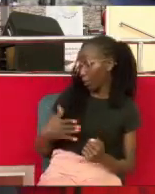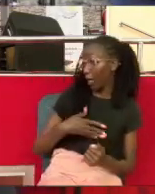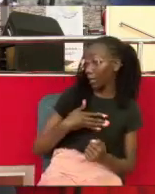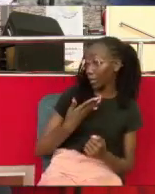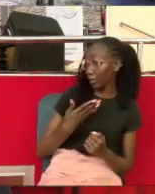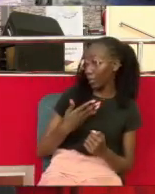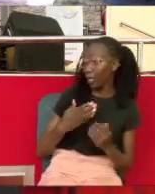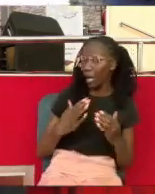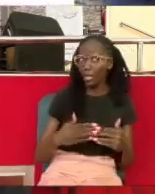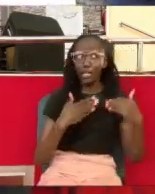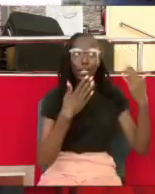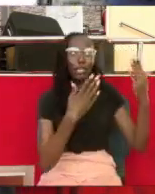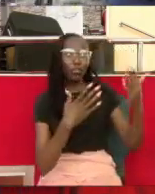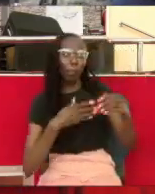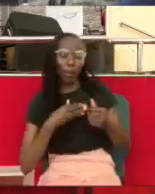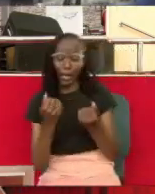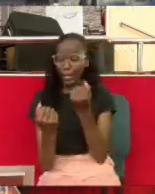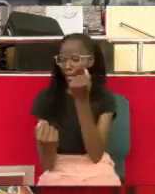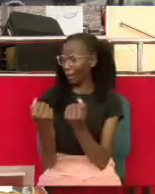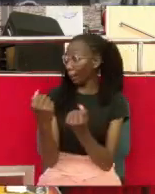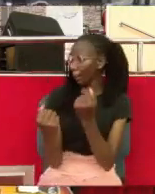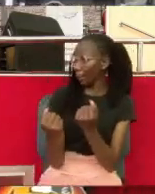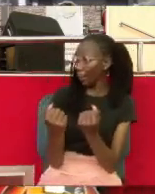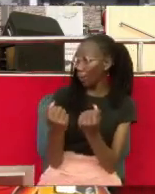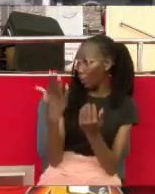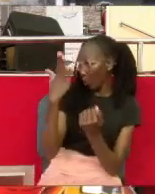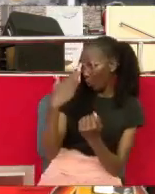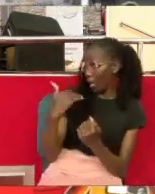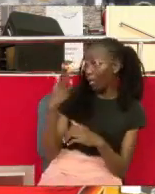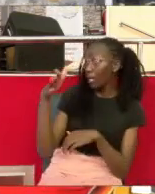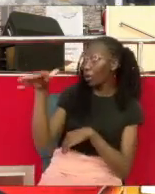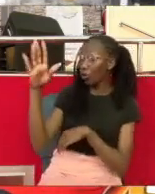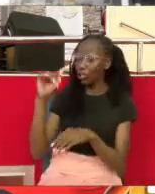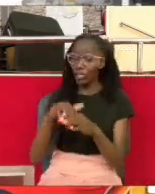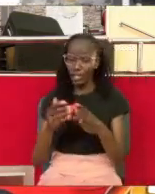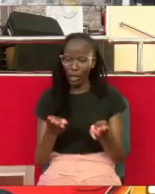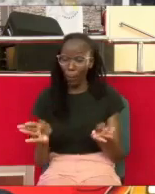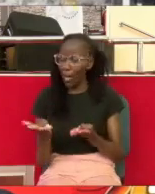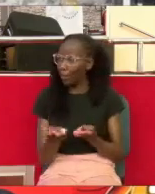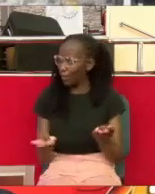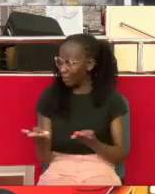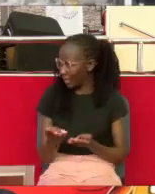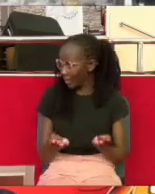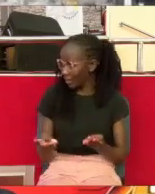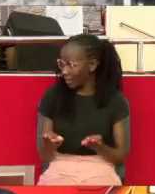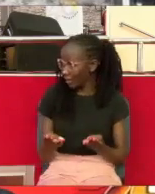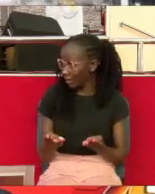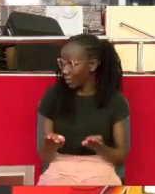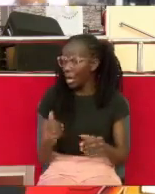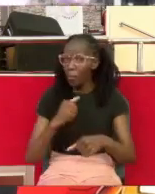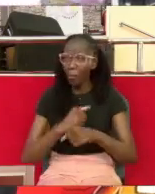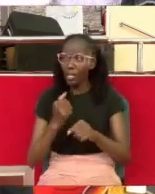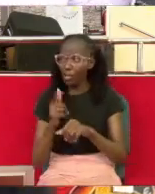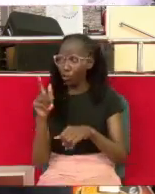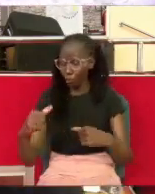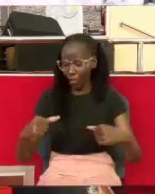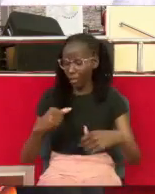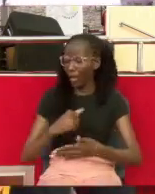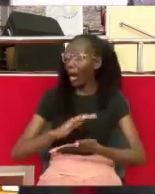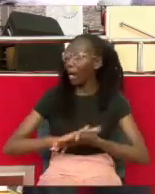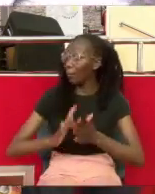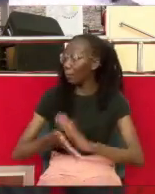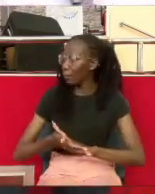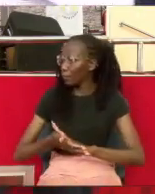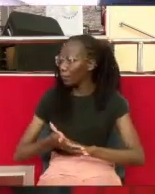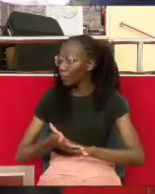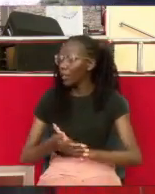and educate my car. Because the Lord is in the business of making you to become. The Lord